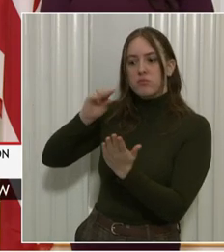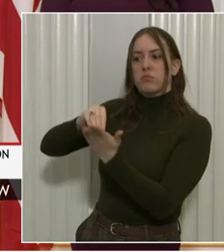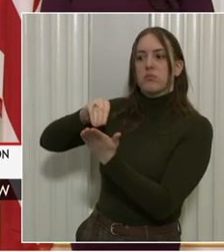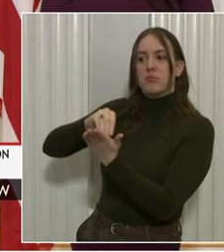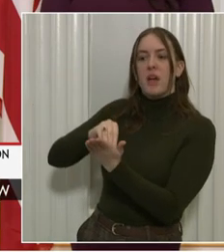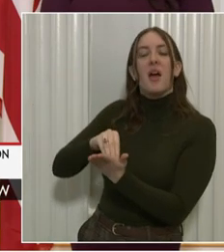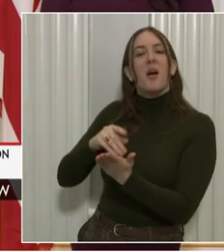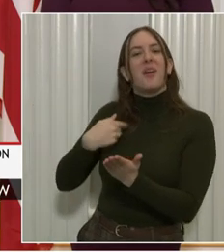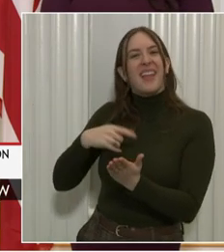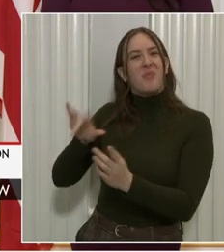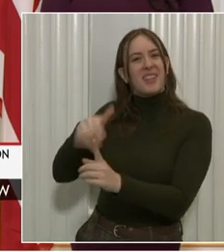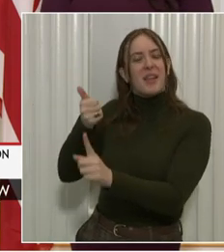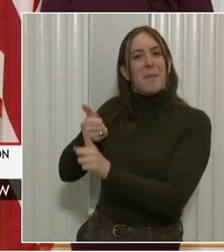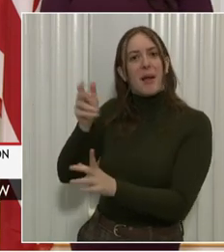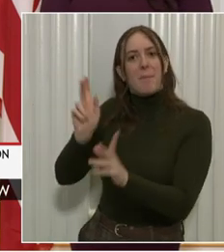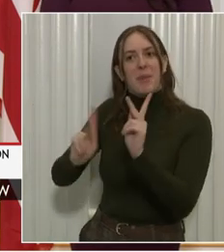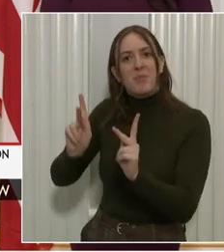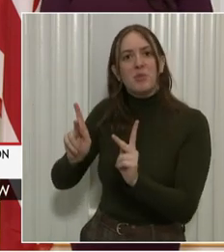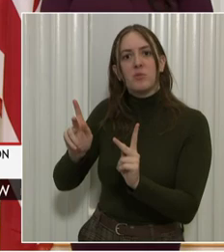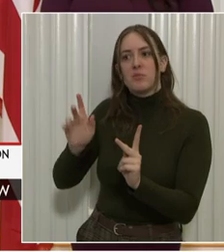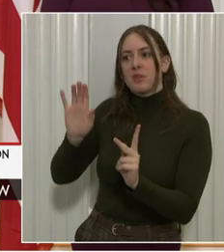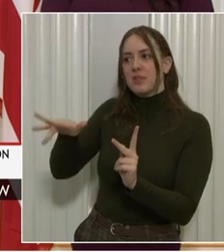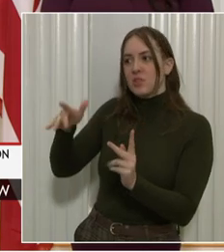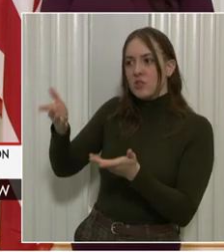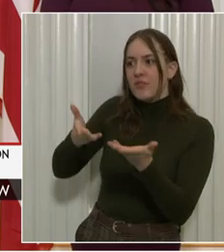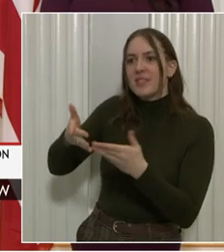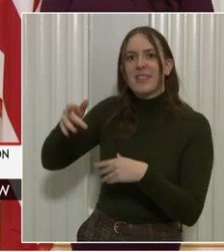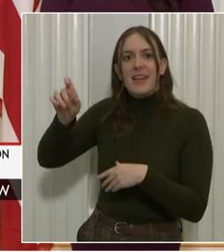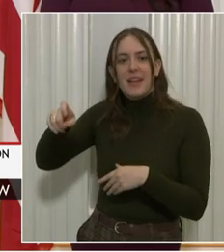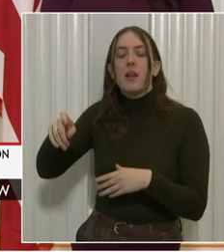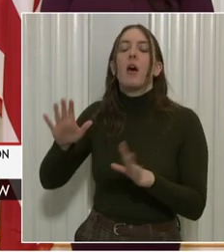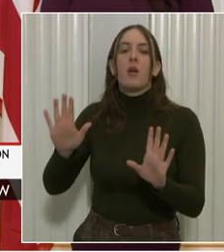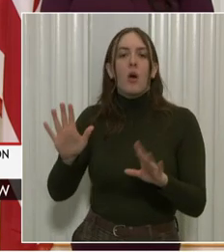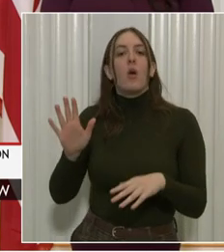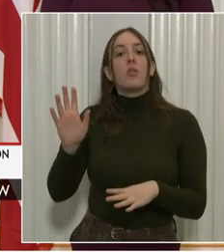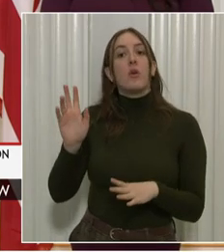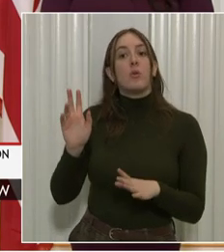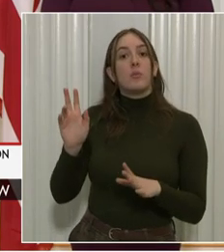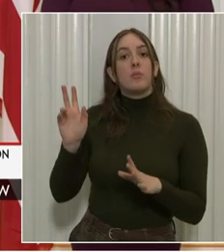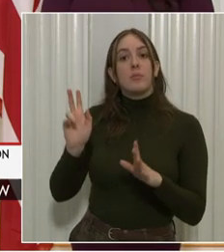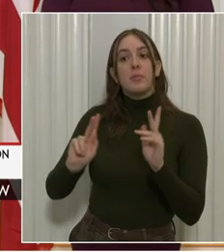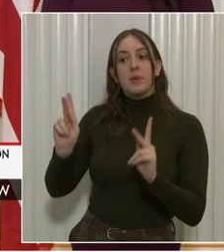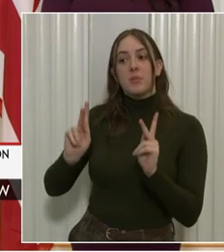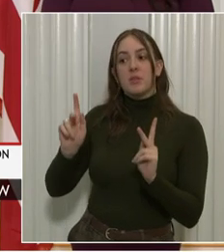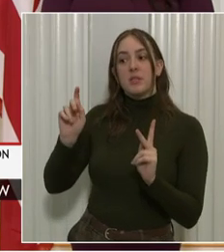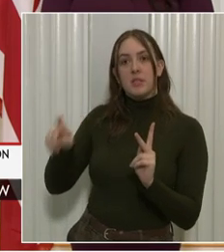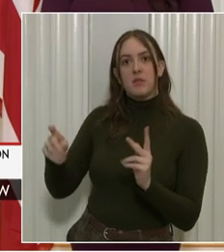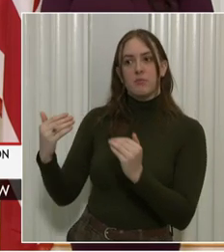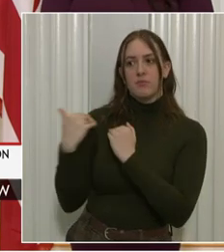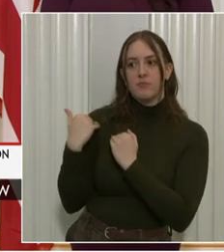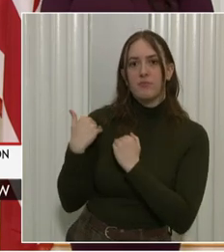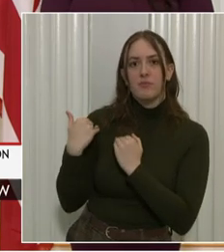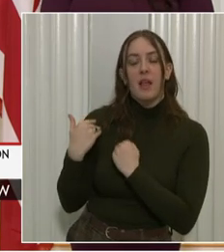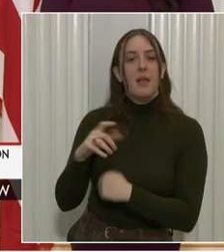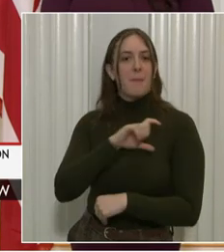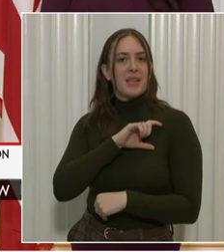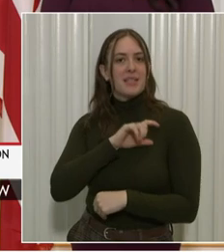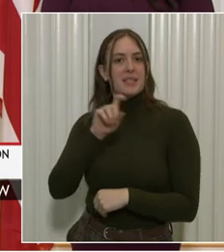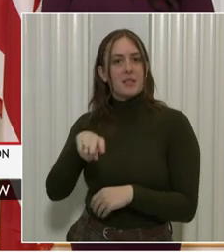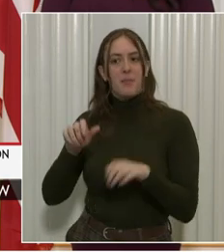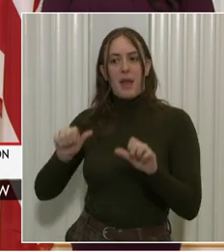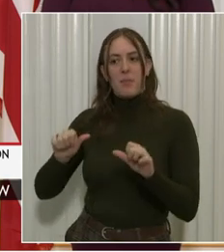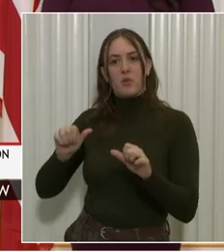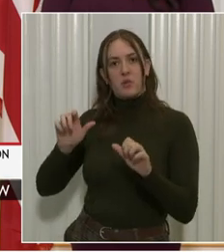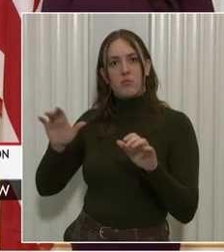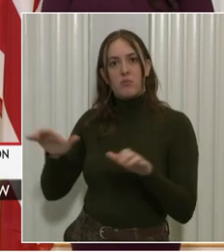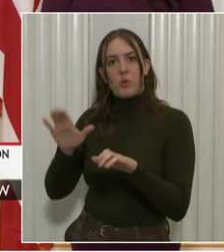need. So the law has to be right. The police have to be able to do their jobs, and the prosecutors have to do